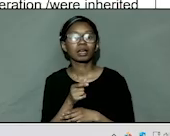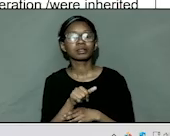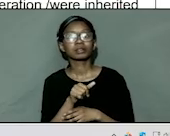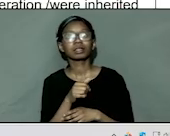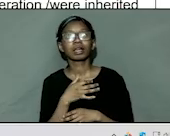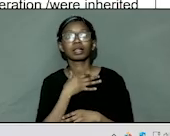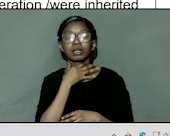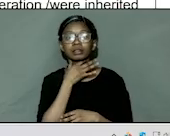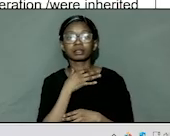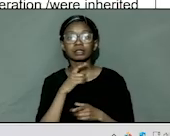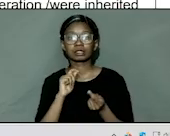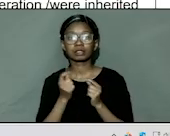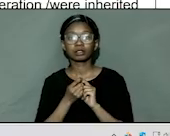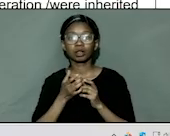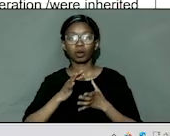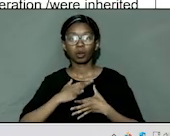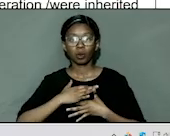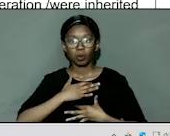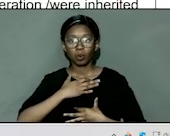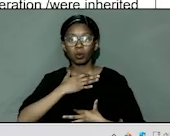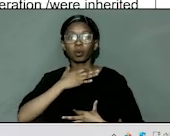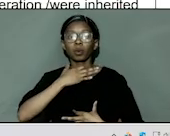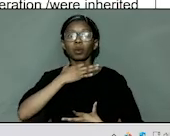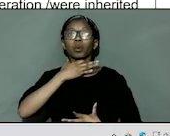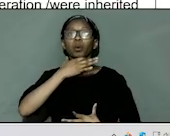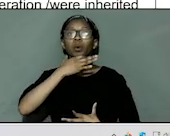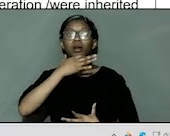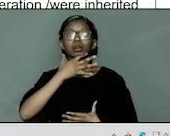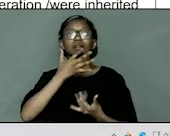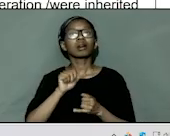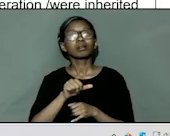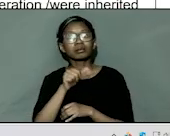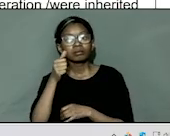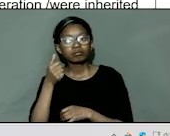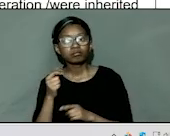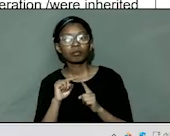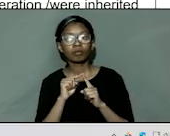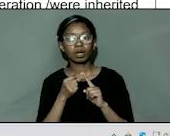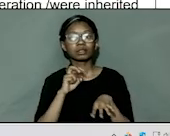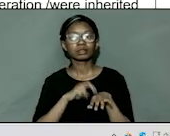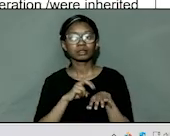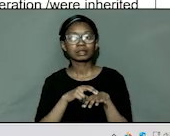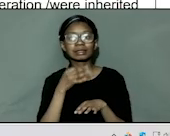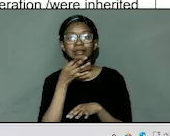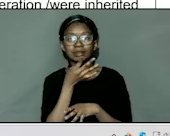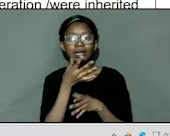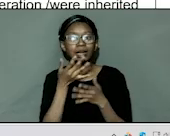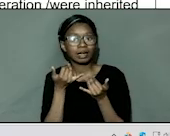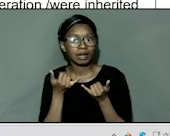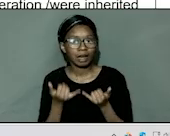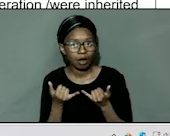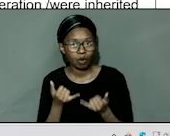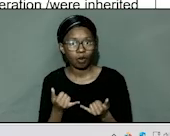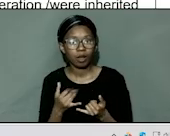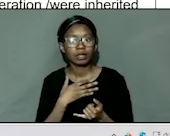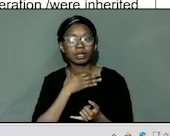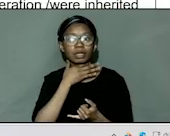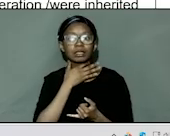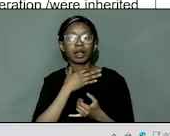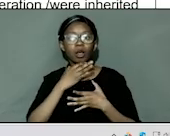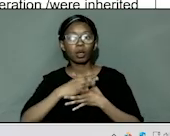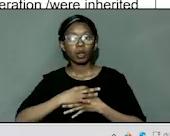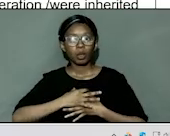how? Longer. So now the next bullet must mention that now long